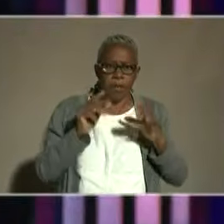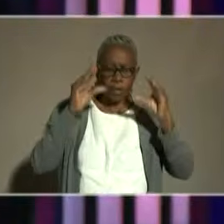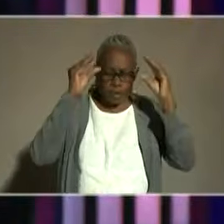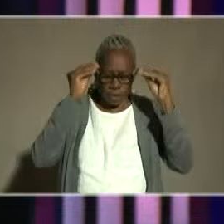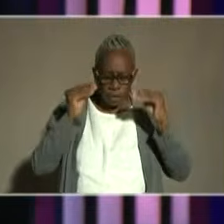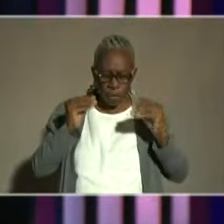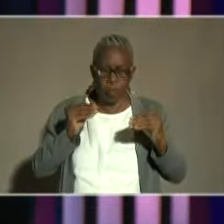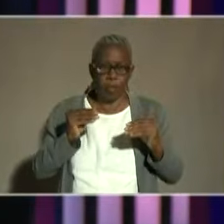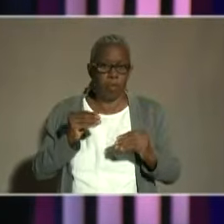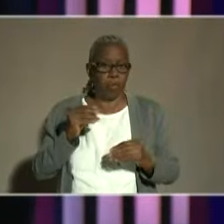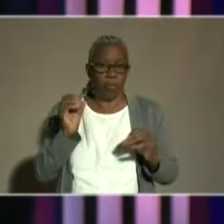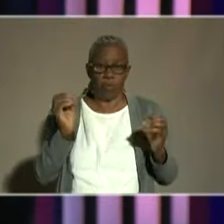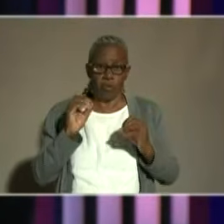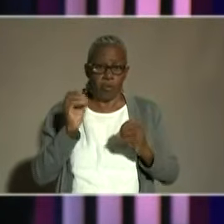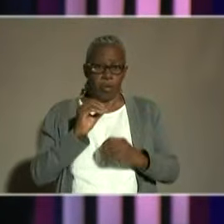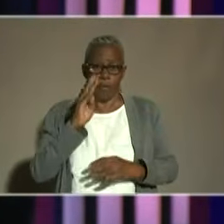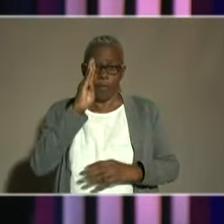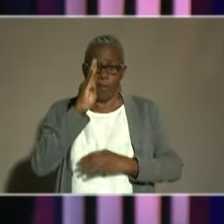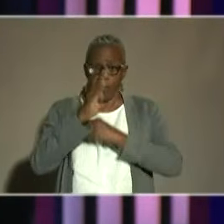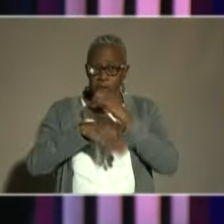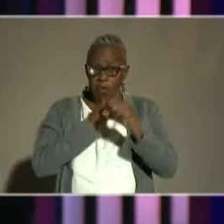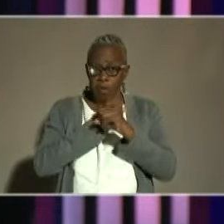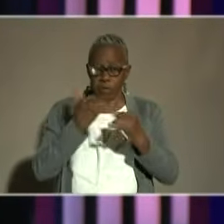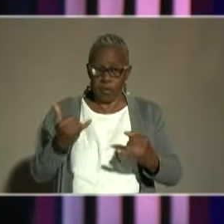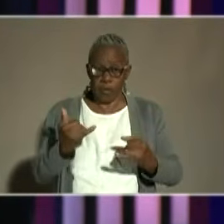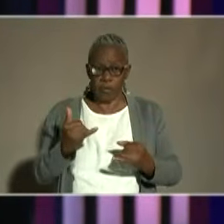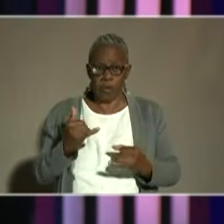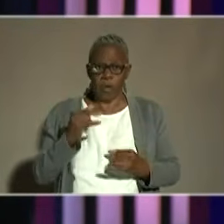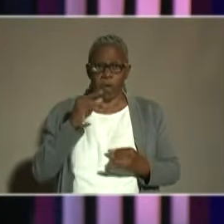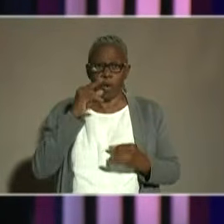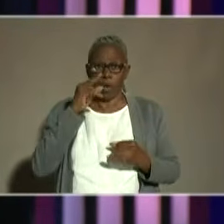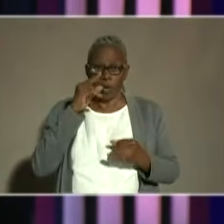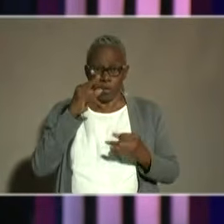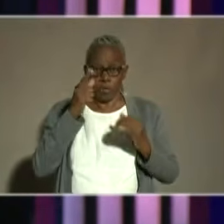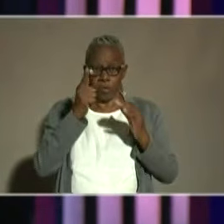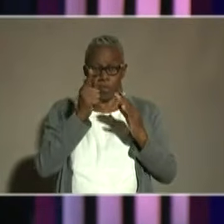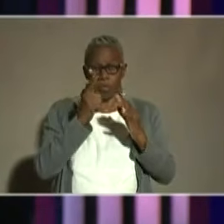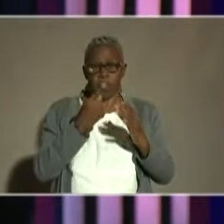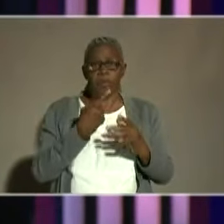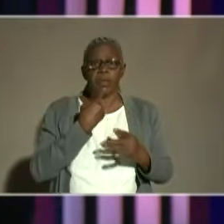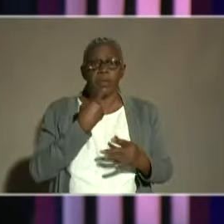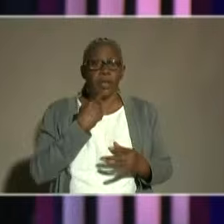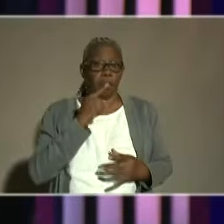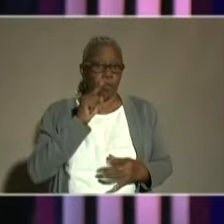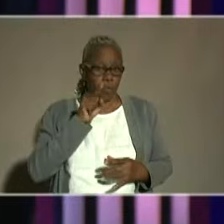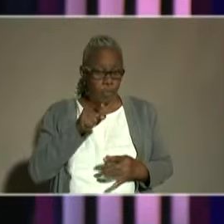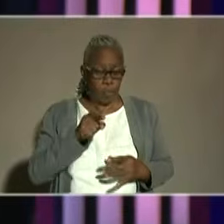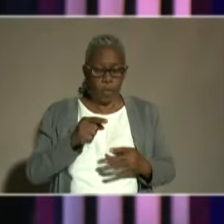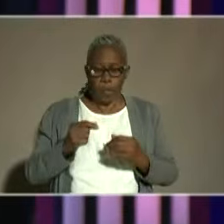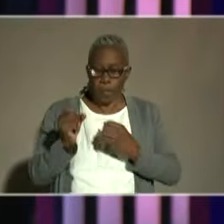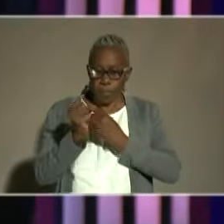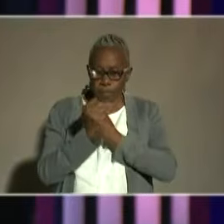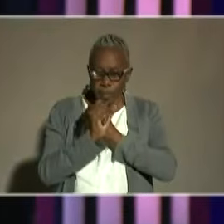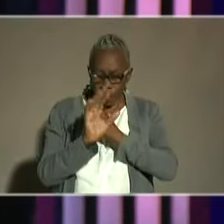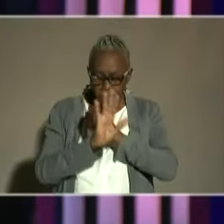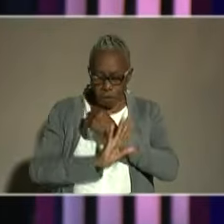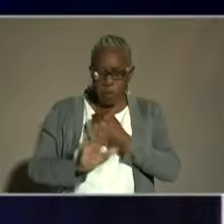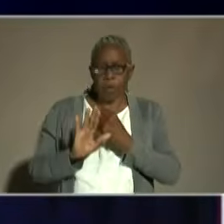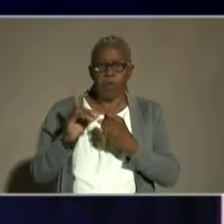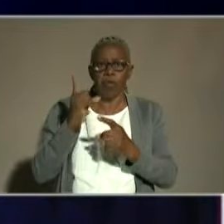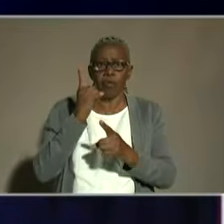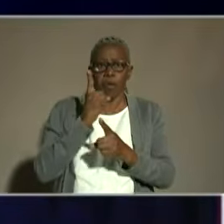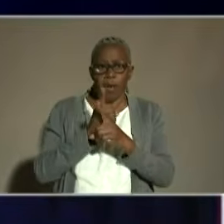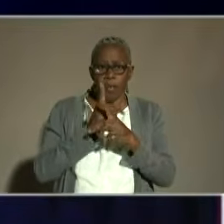4 years. Now, your manifesto promises to protect the right of persons with disabilities. Those Jamaicans are